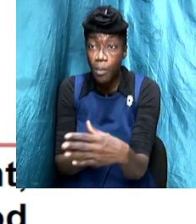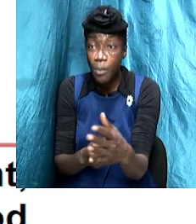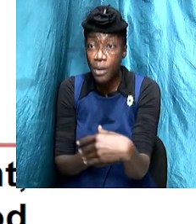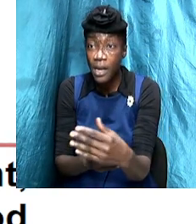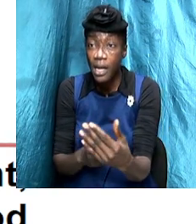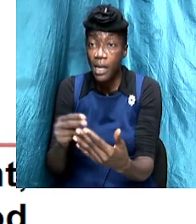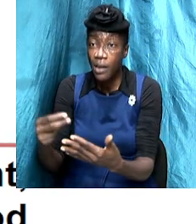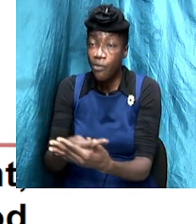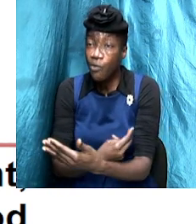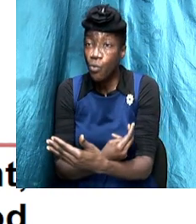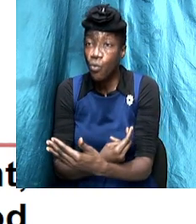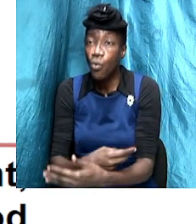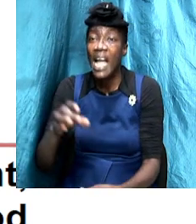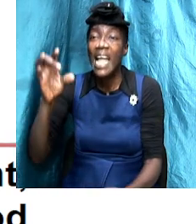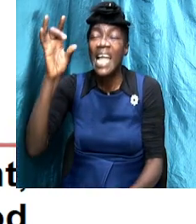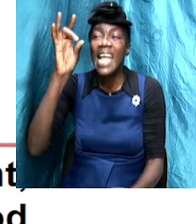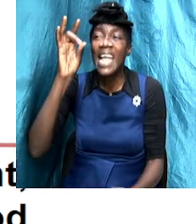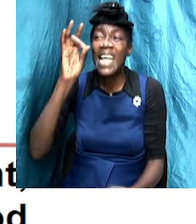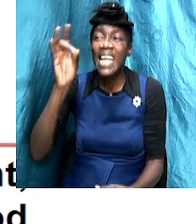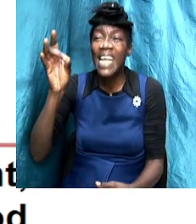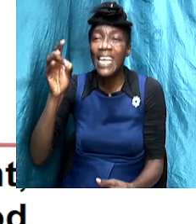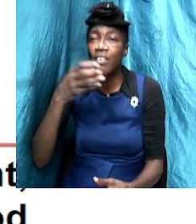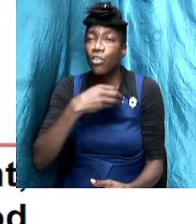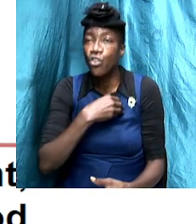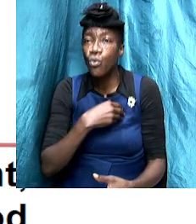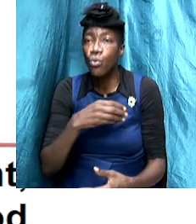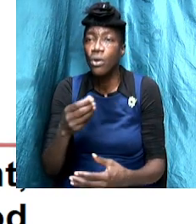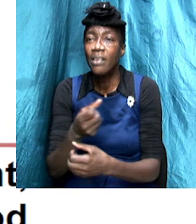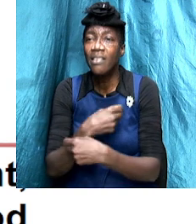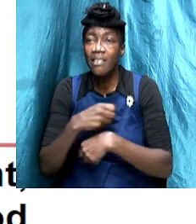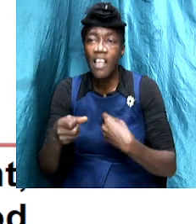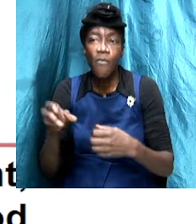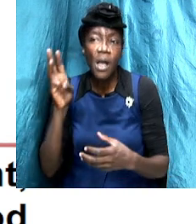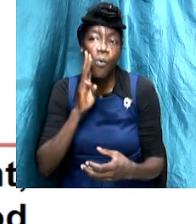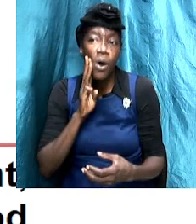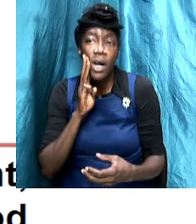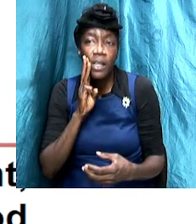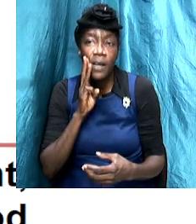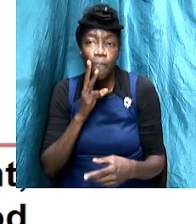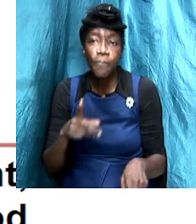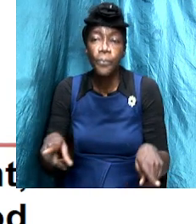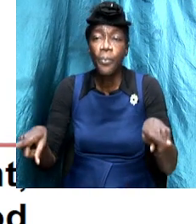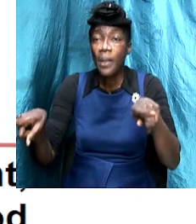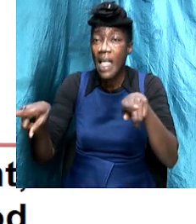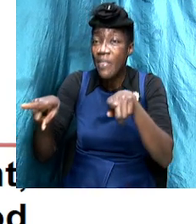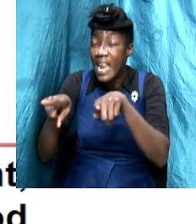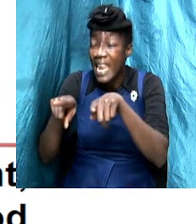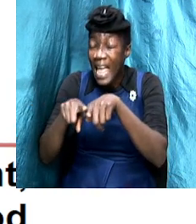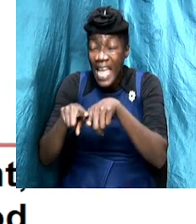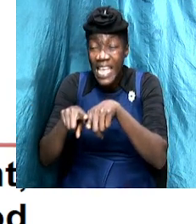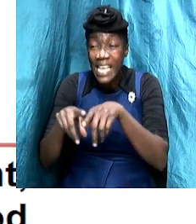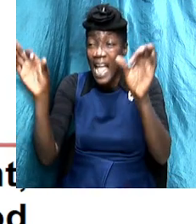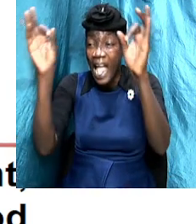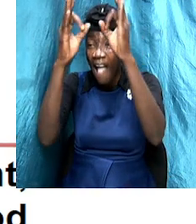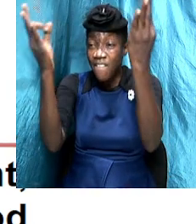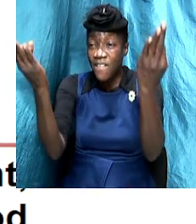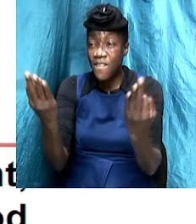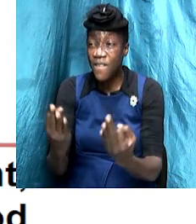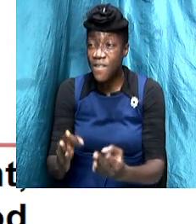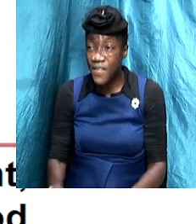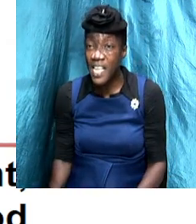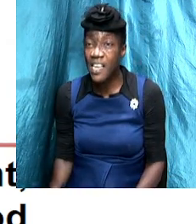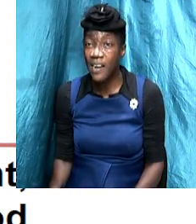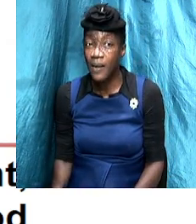souls, were saved by water. The like figure. So here it is that he is comparing the 8 souls that